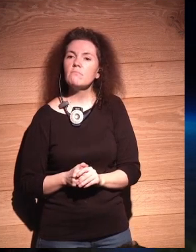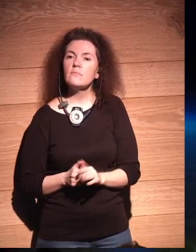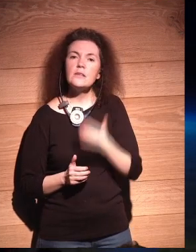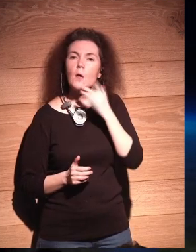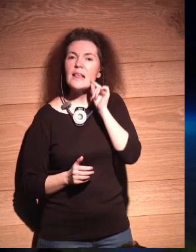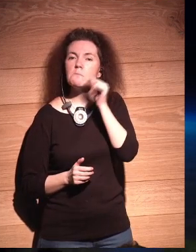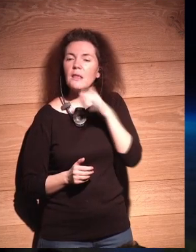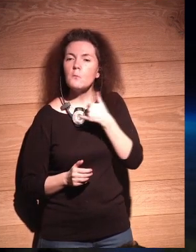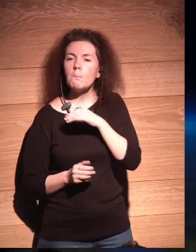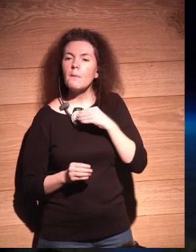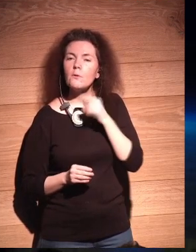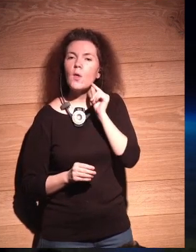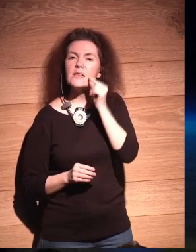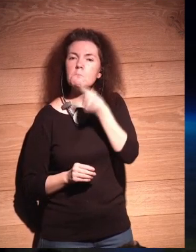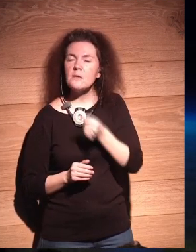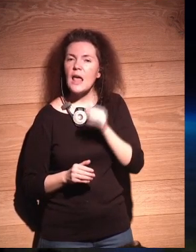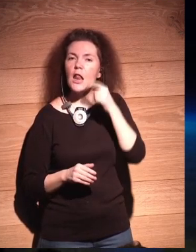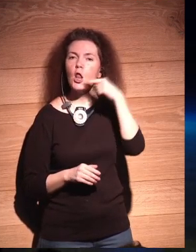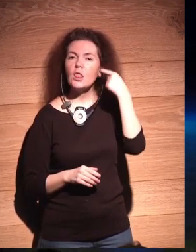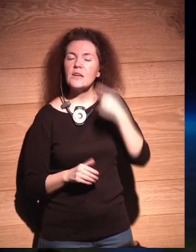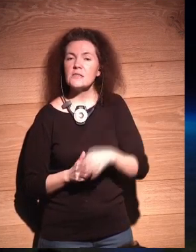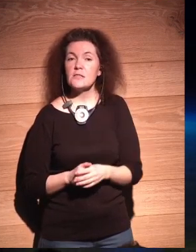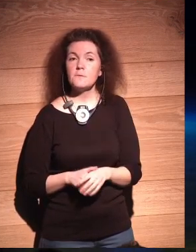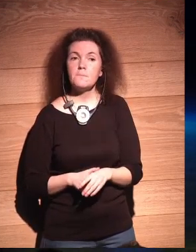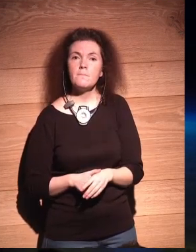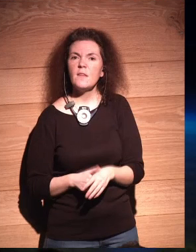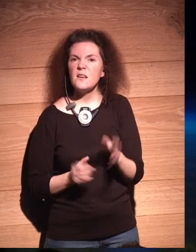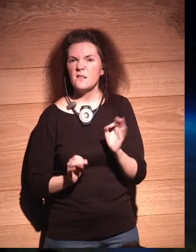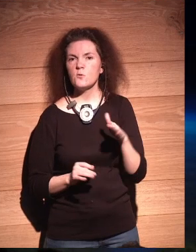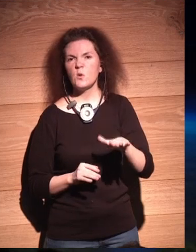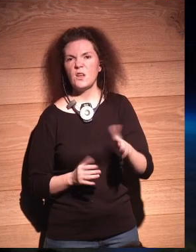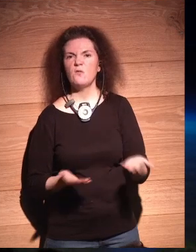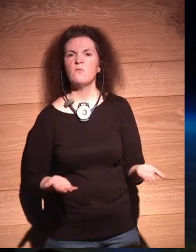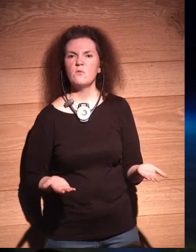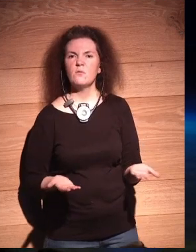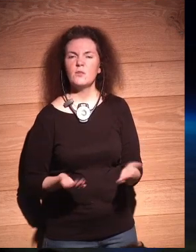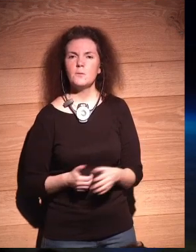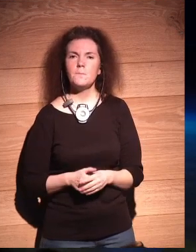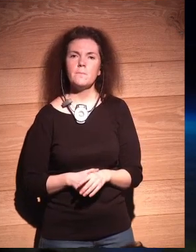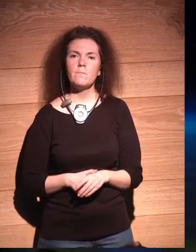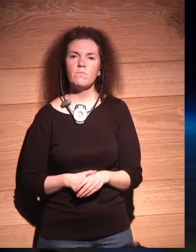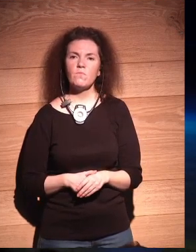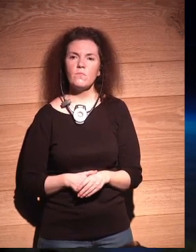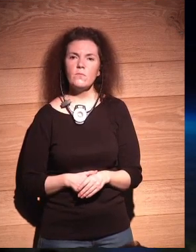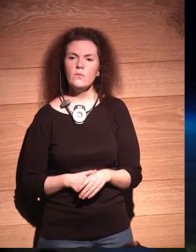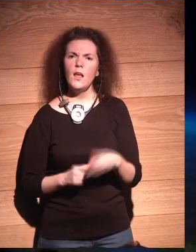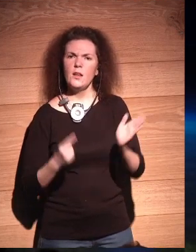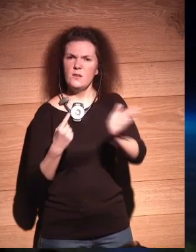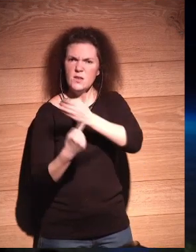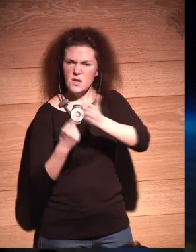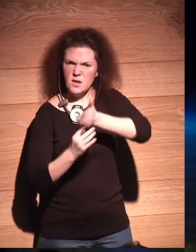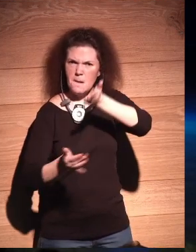spy. And this was just a boy. He was tortured until he was